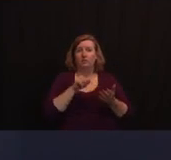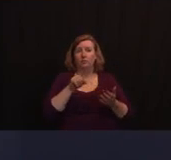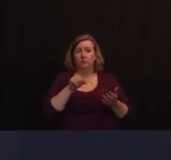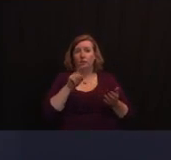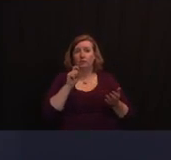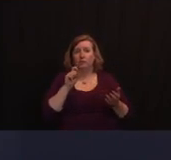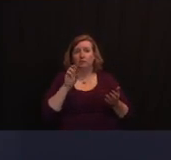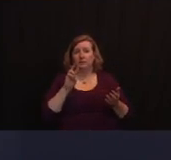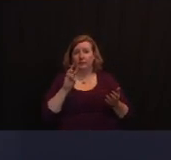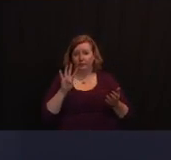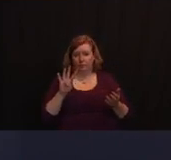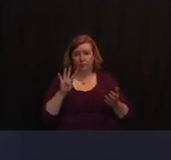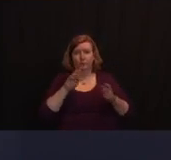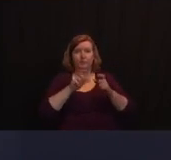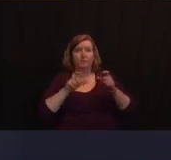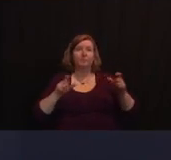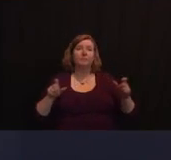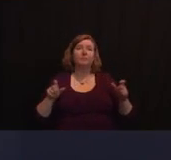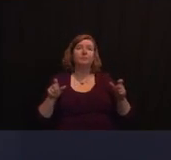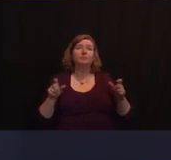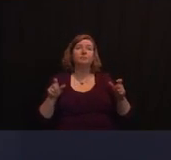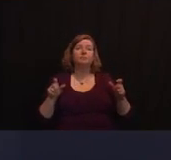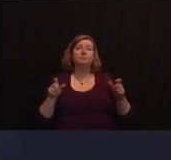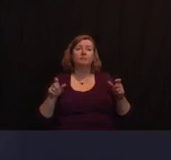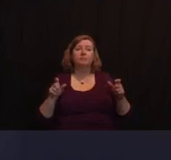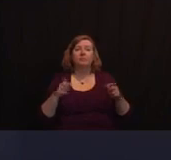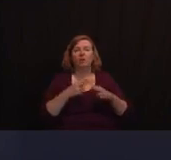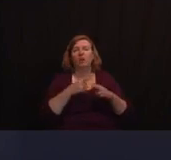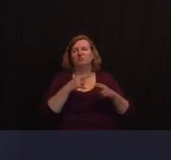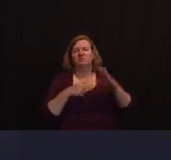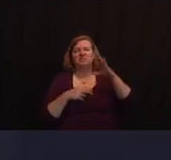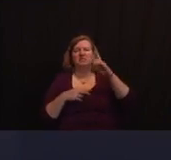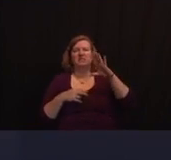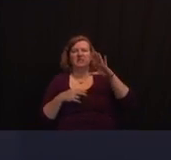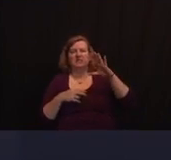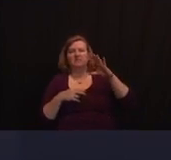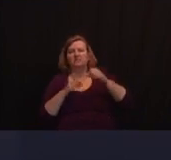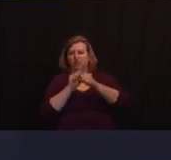1,164 reports of CDC variants of concern in New Jersey.